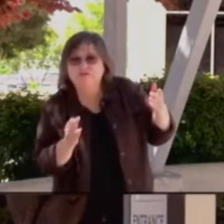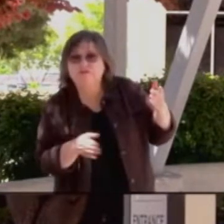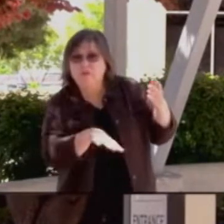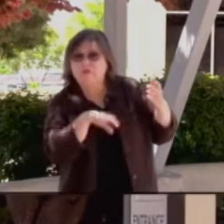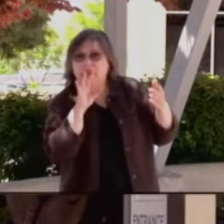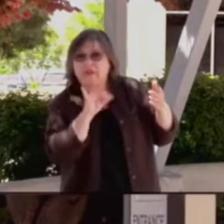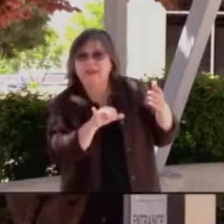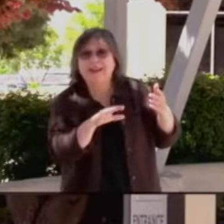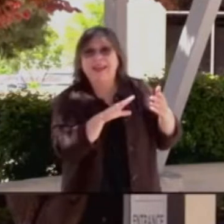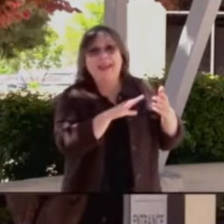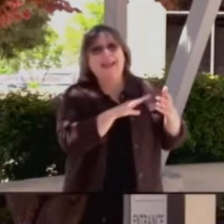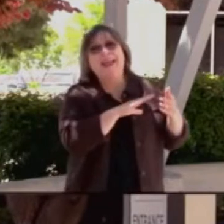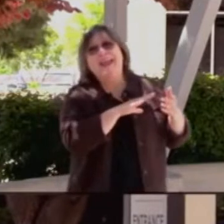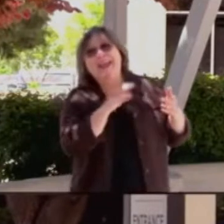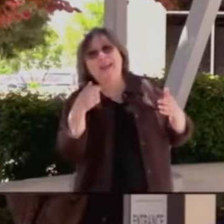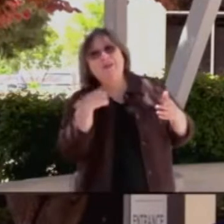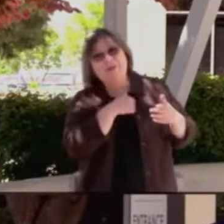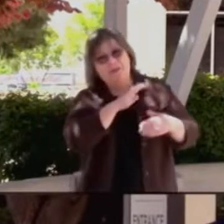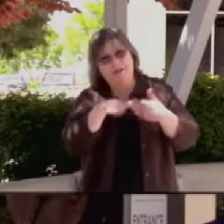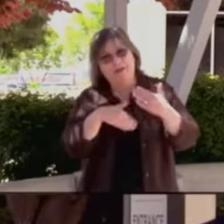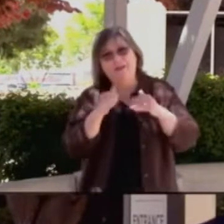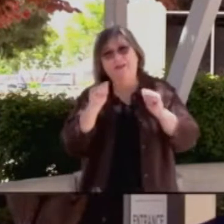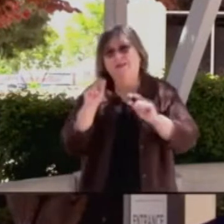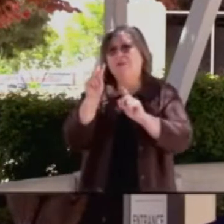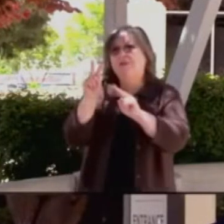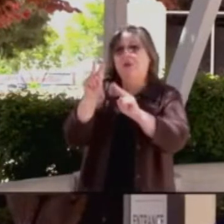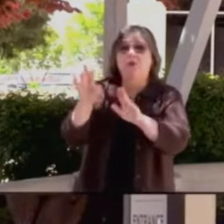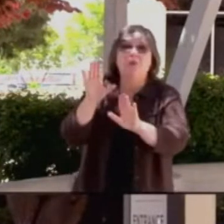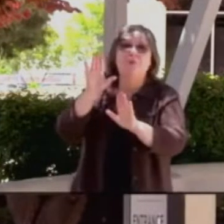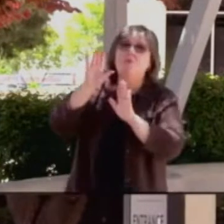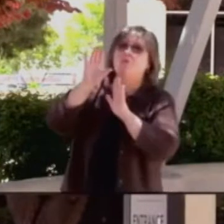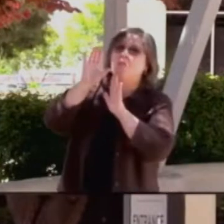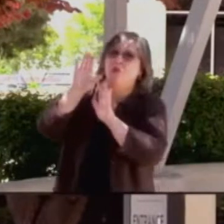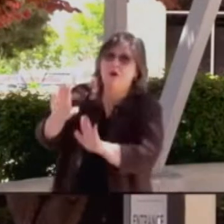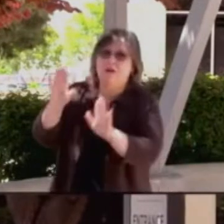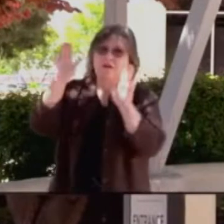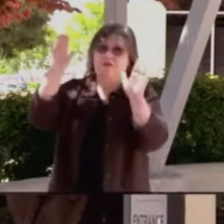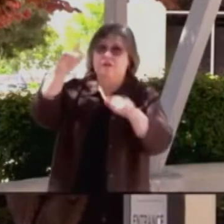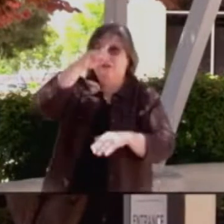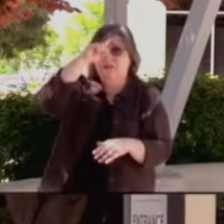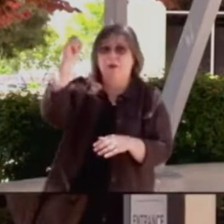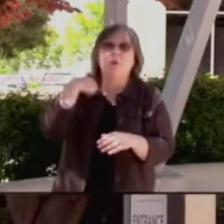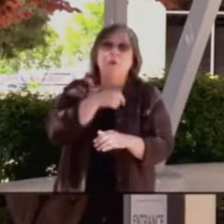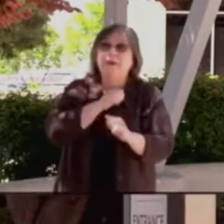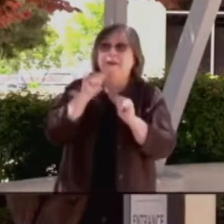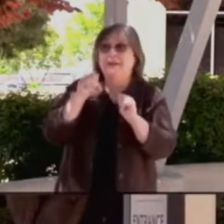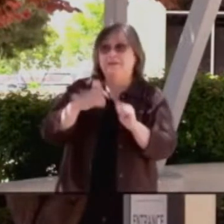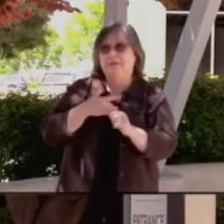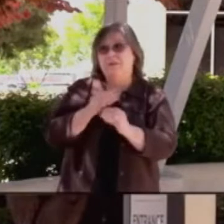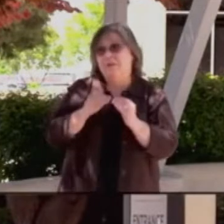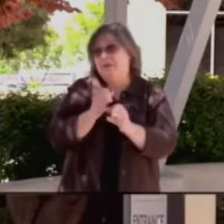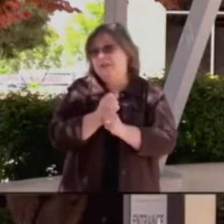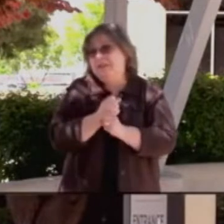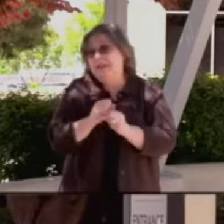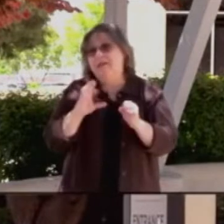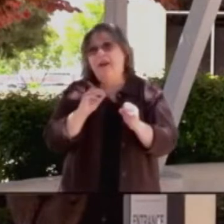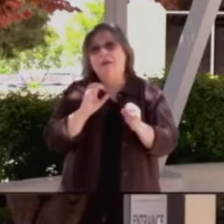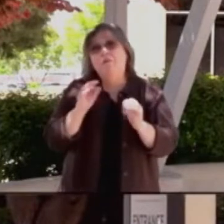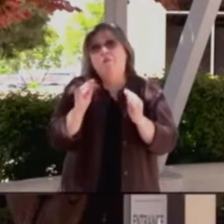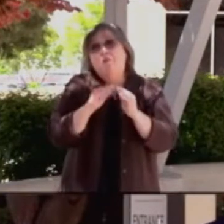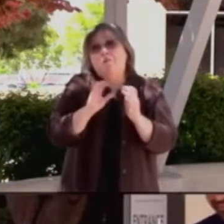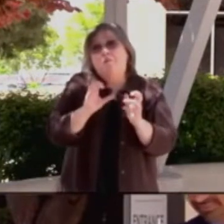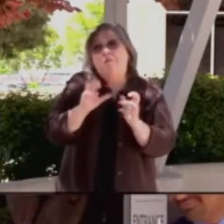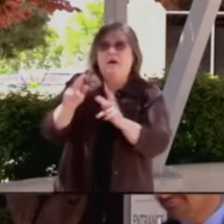a wonderful summer where we can all be and feel a bit safer and return to normal. Thank you so much, and I'm going to turn it back to